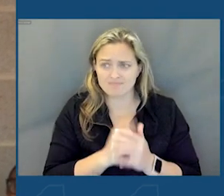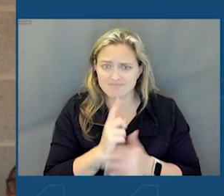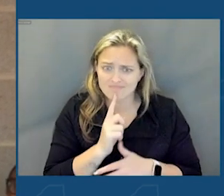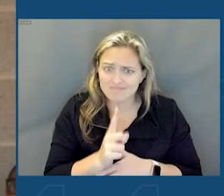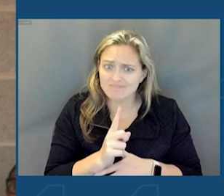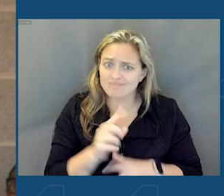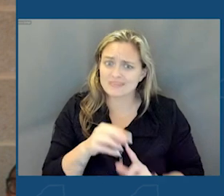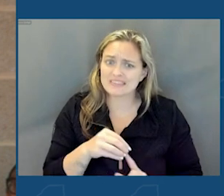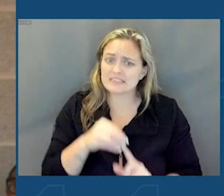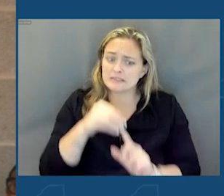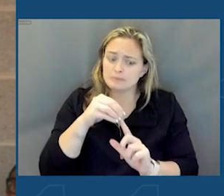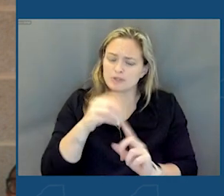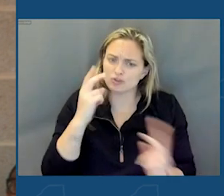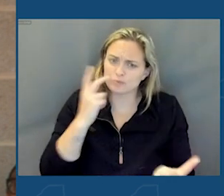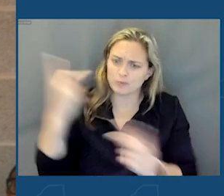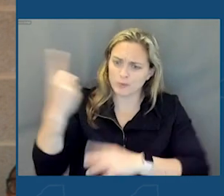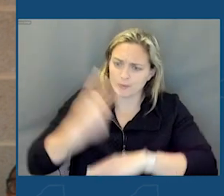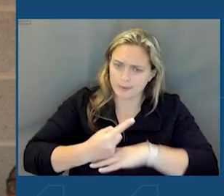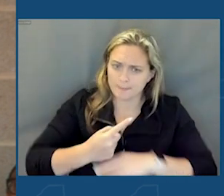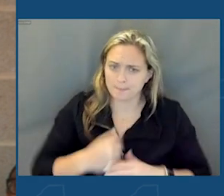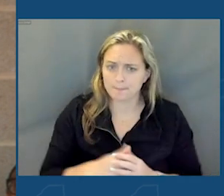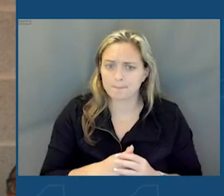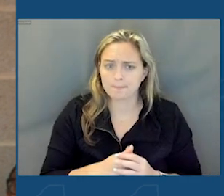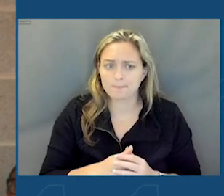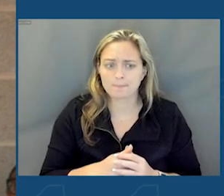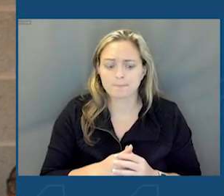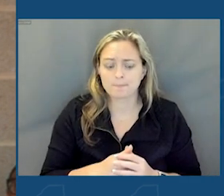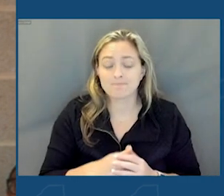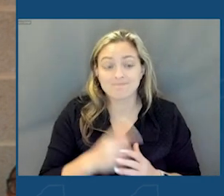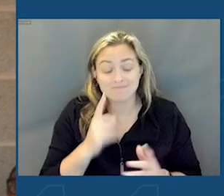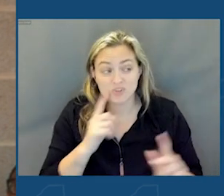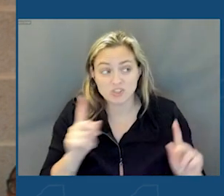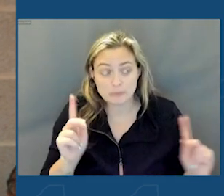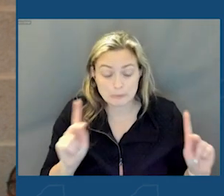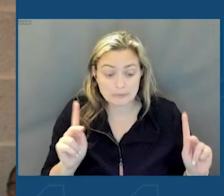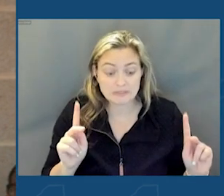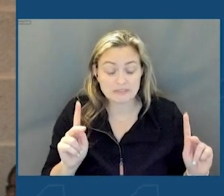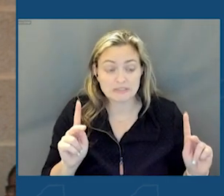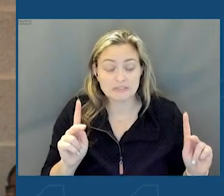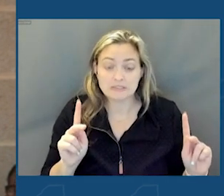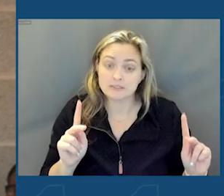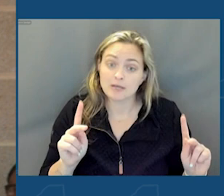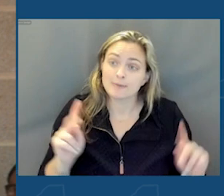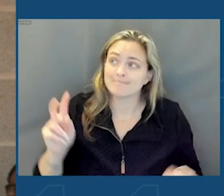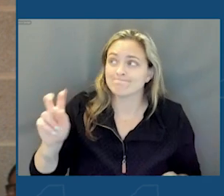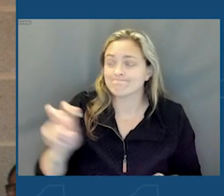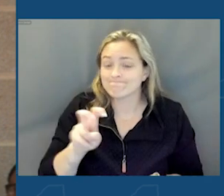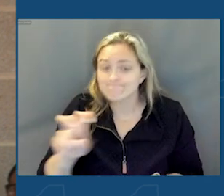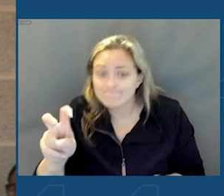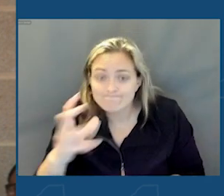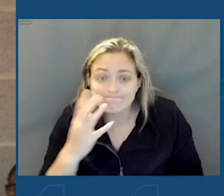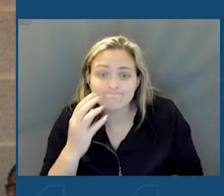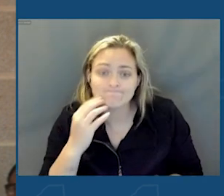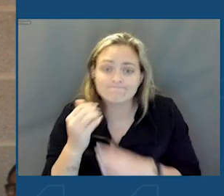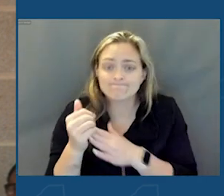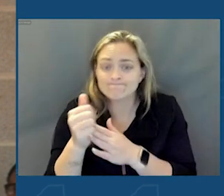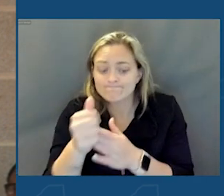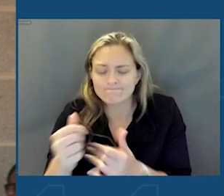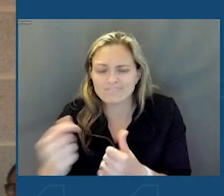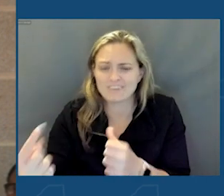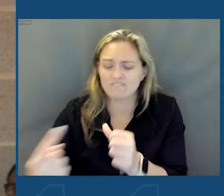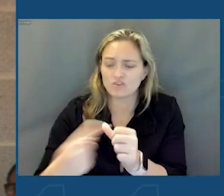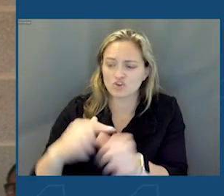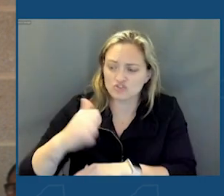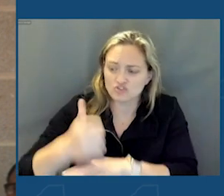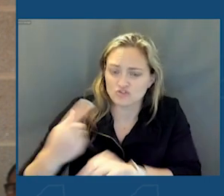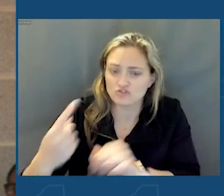special Memorial Day for those of us who've been on a journey to create the first New York